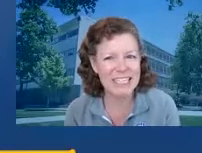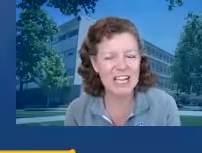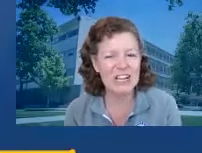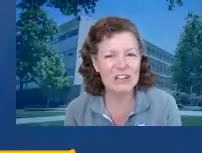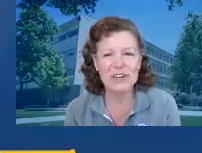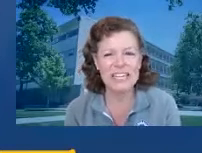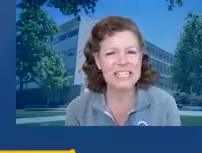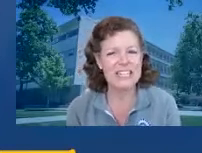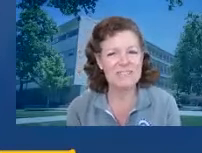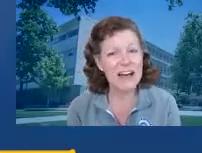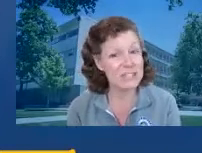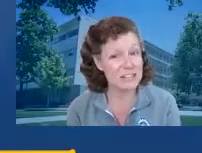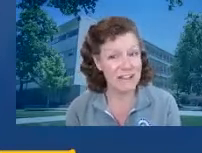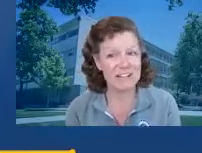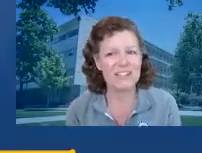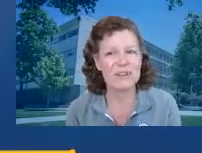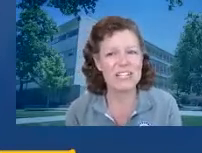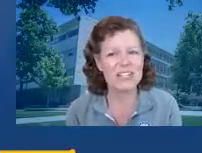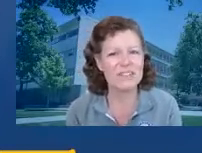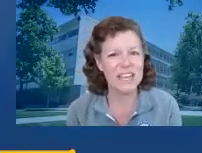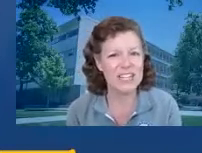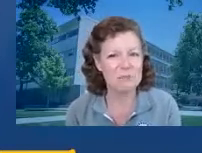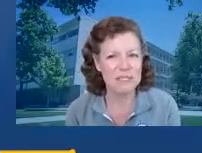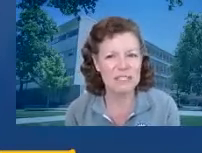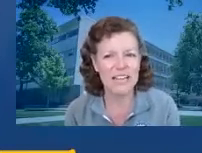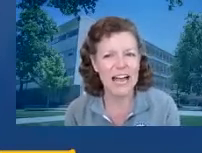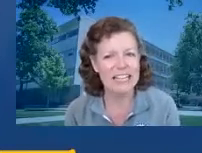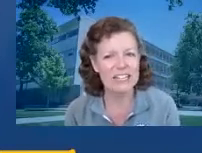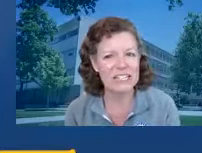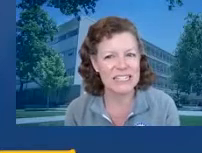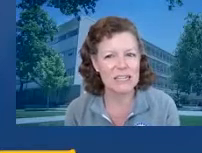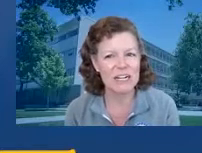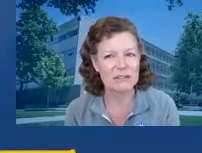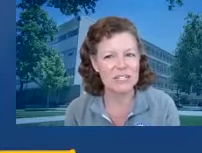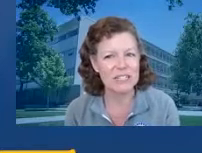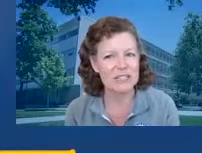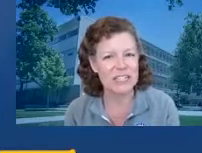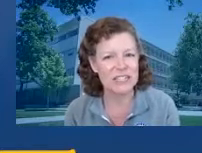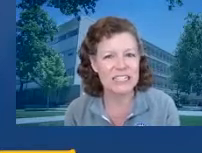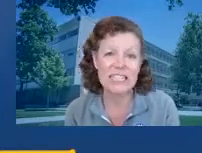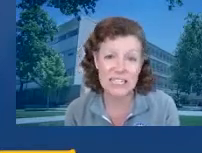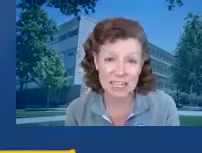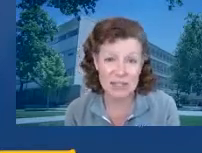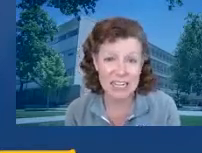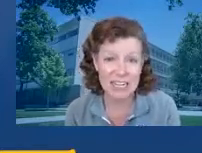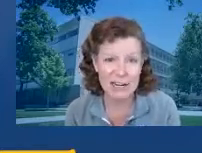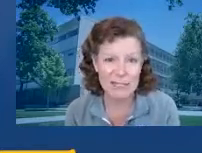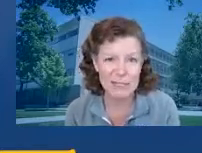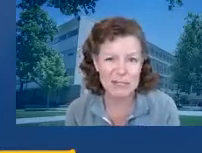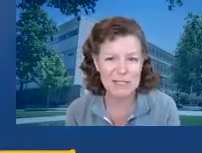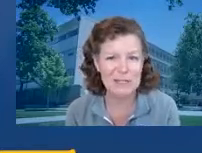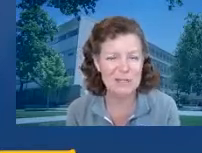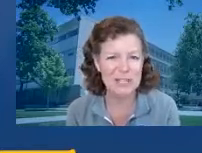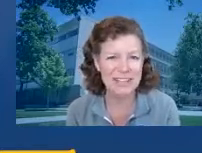Hagan, who is the founding faculty director of the Asian Pacific Islander Desi American Resource Center at San Diego State, our